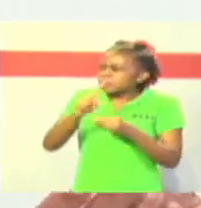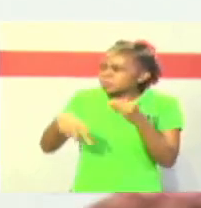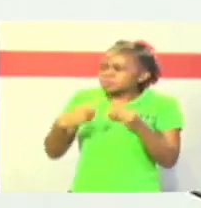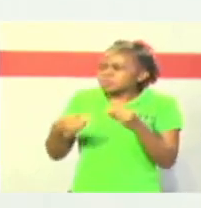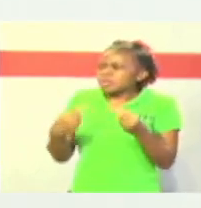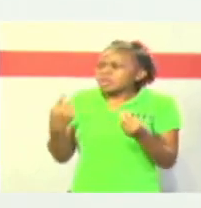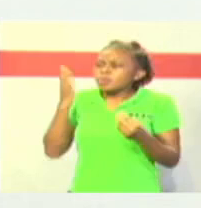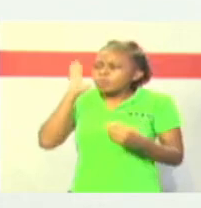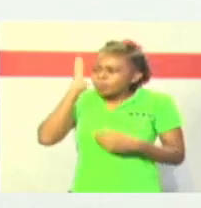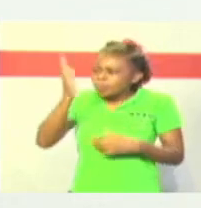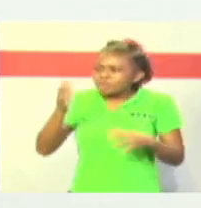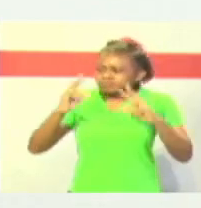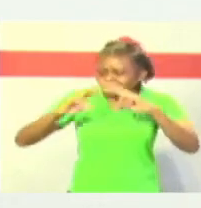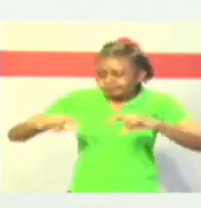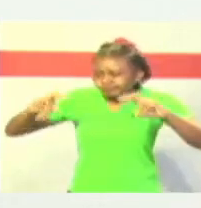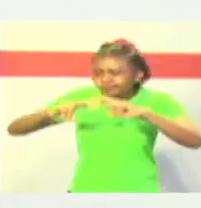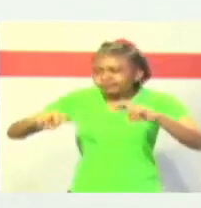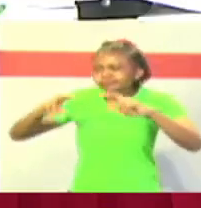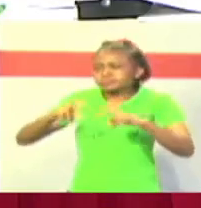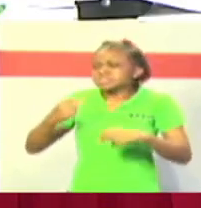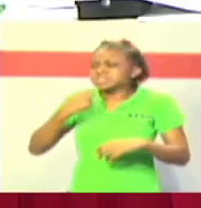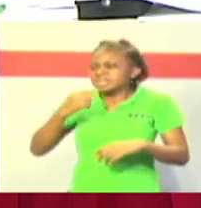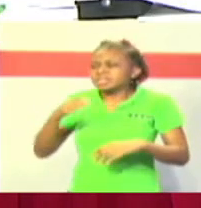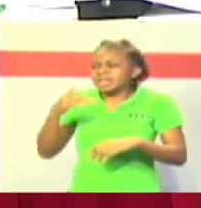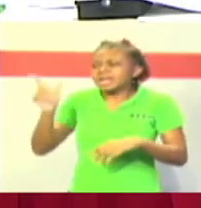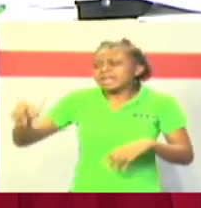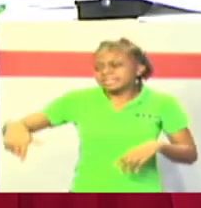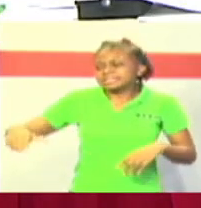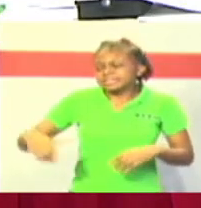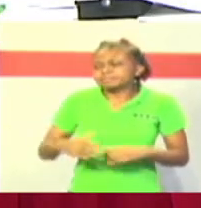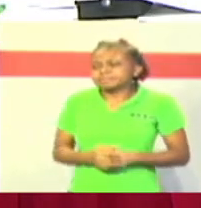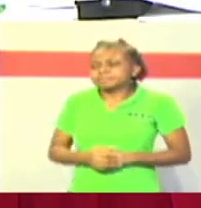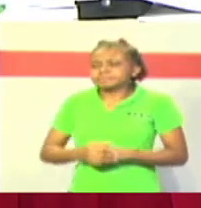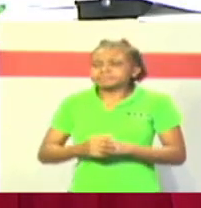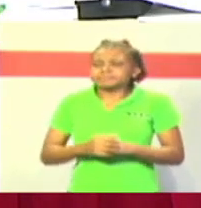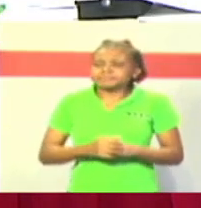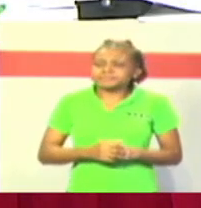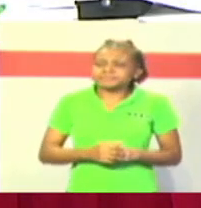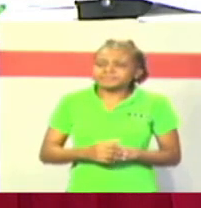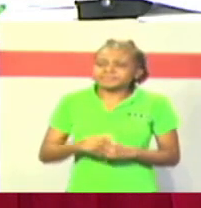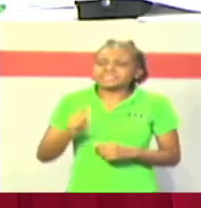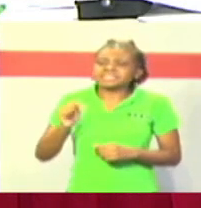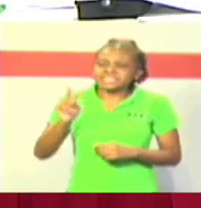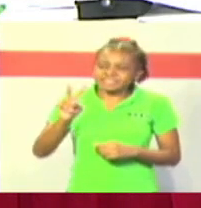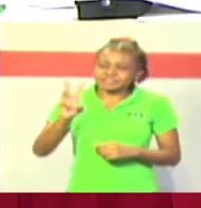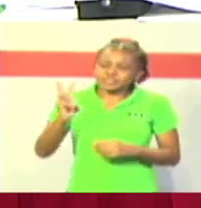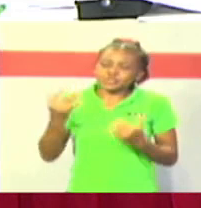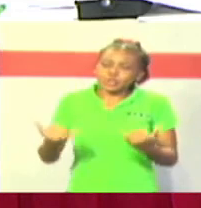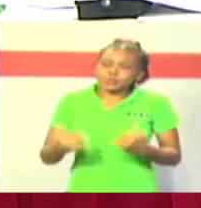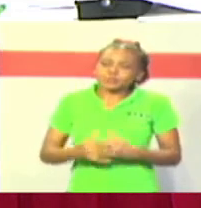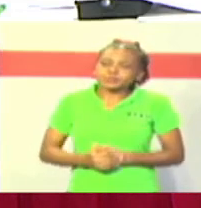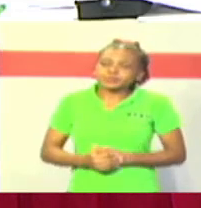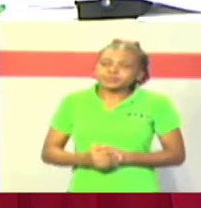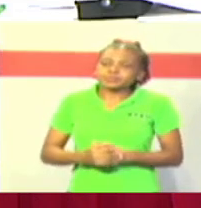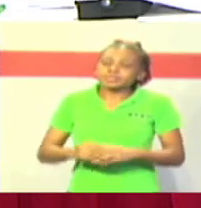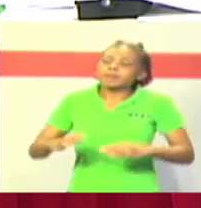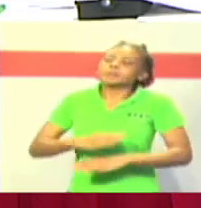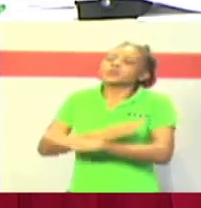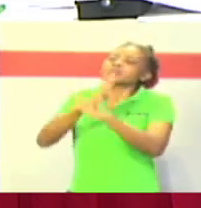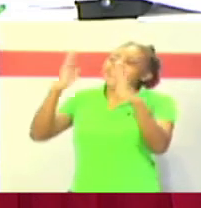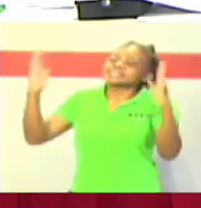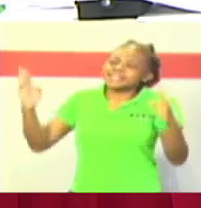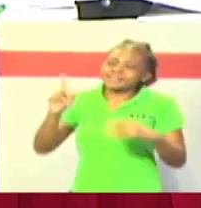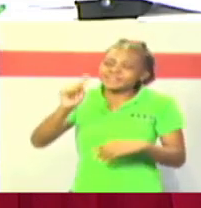air. Thank you very much, CMO. We go to TV6 now. Good morning,